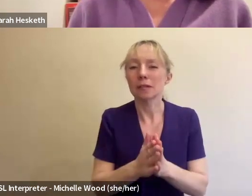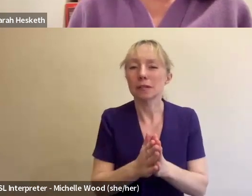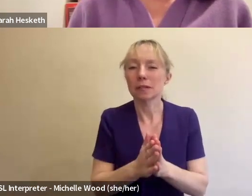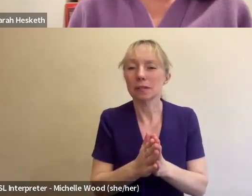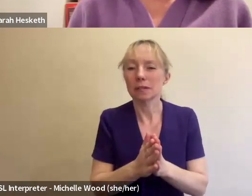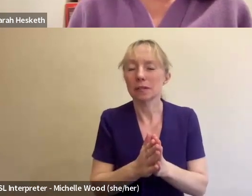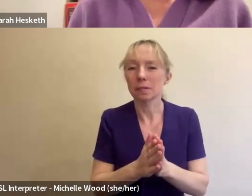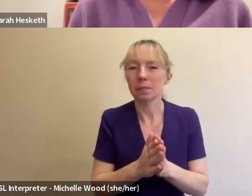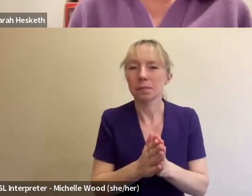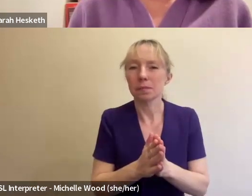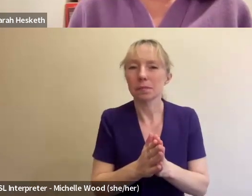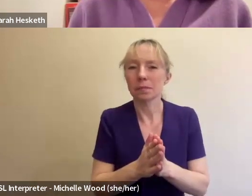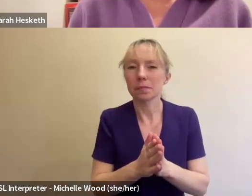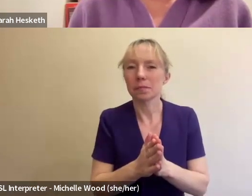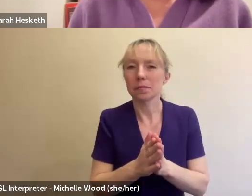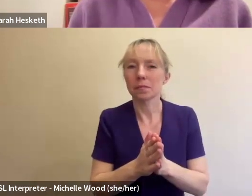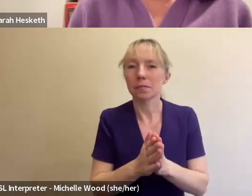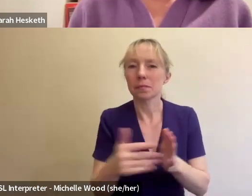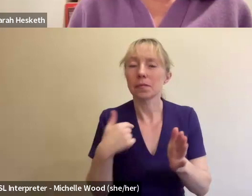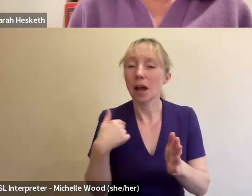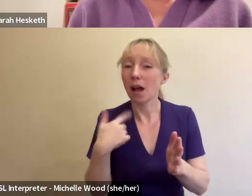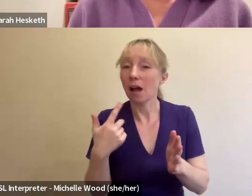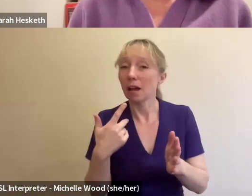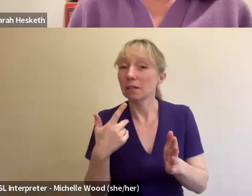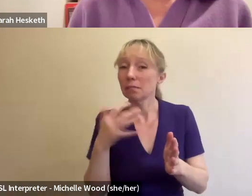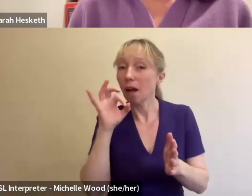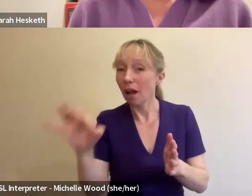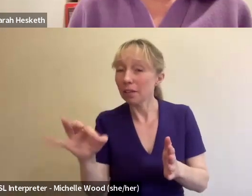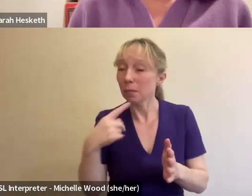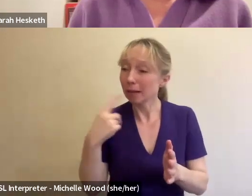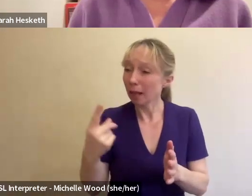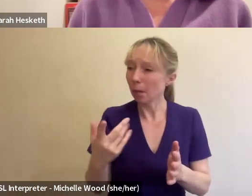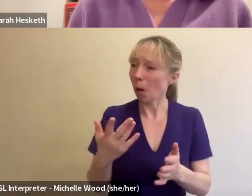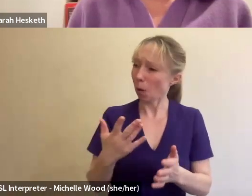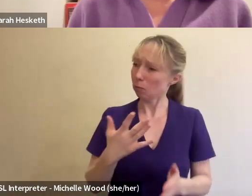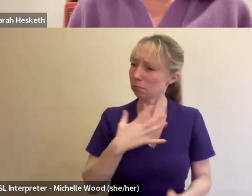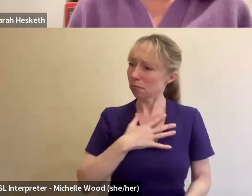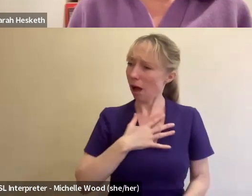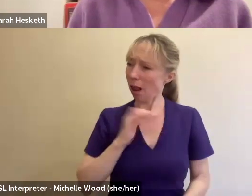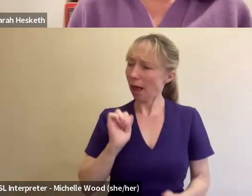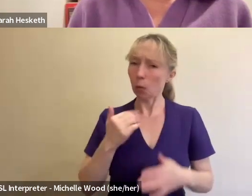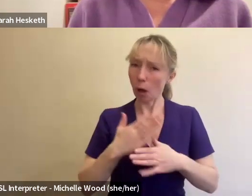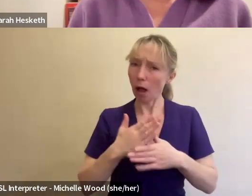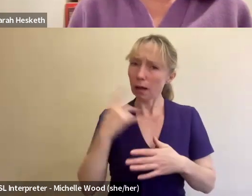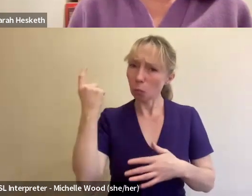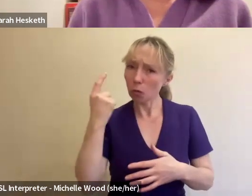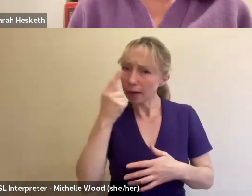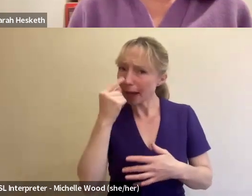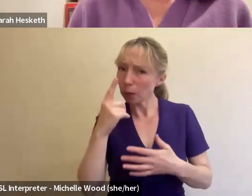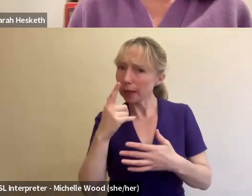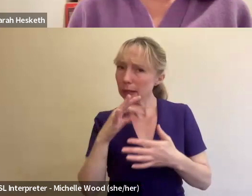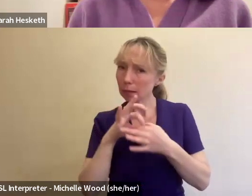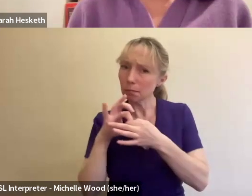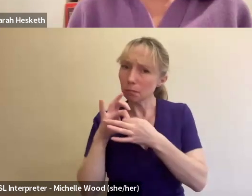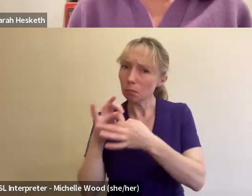produced. And then I approach them. I tell the authors, like, I really like your work and I was wondering if, we could collaborate. And I